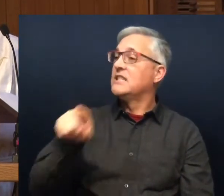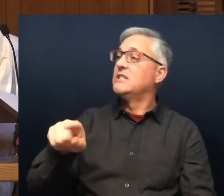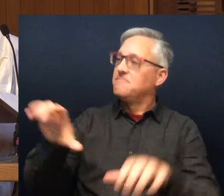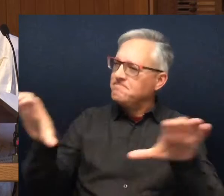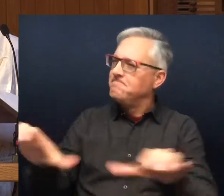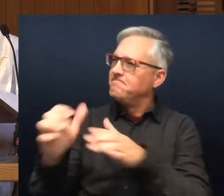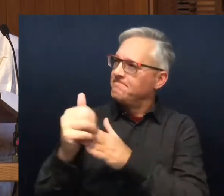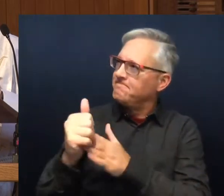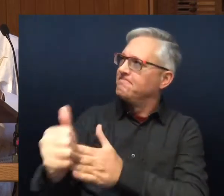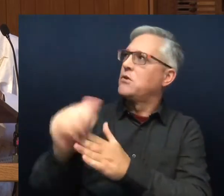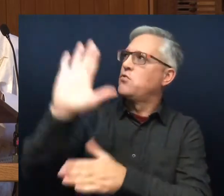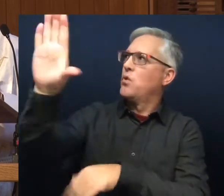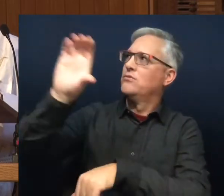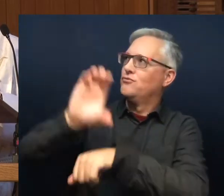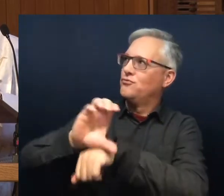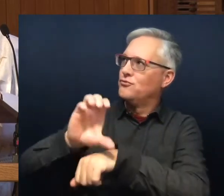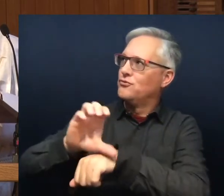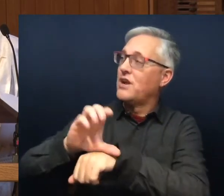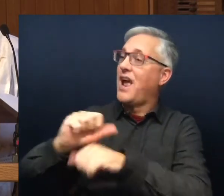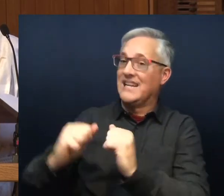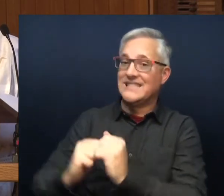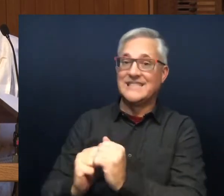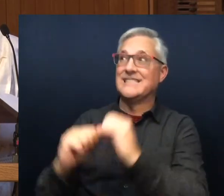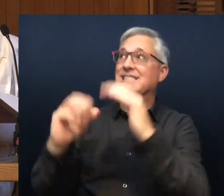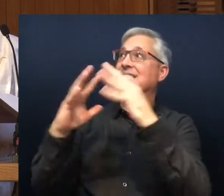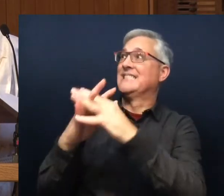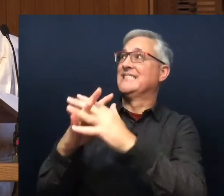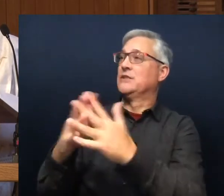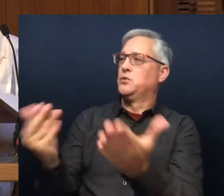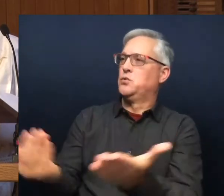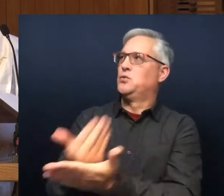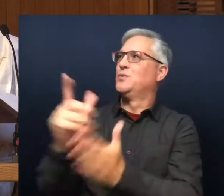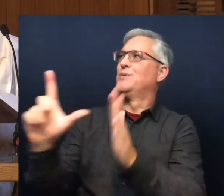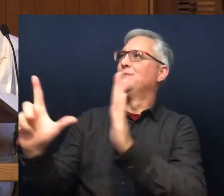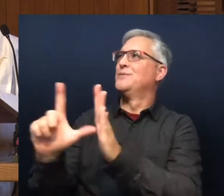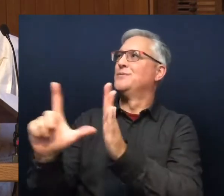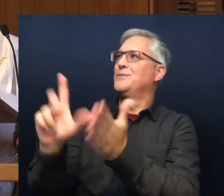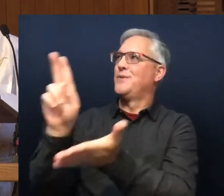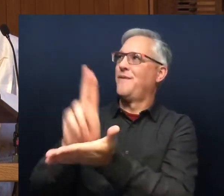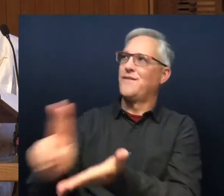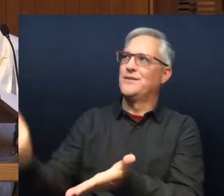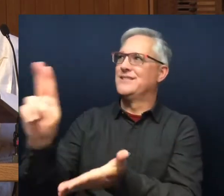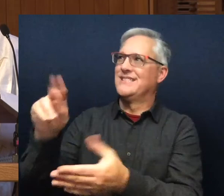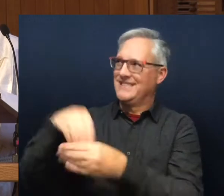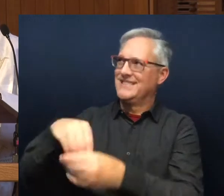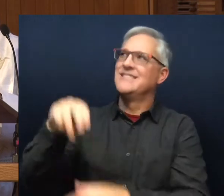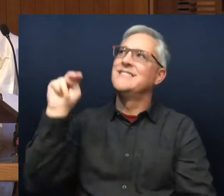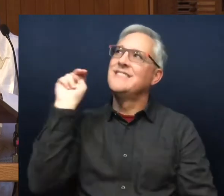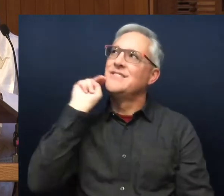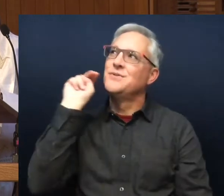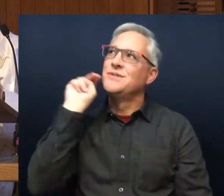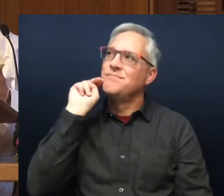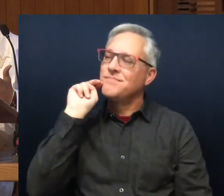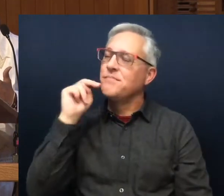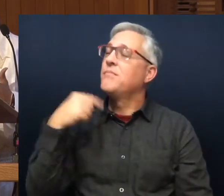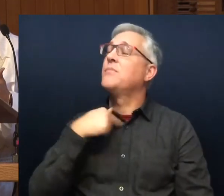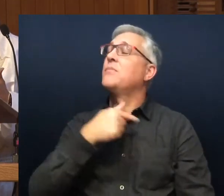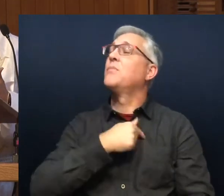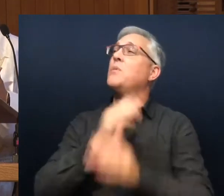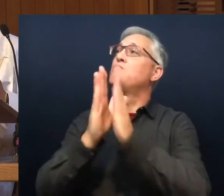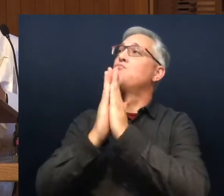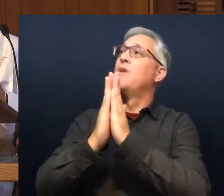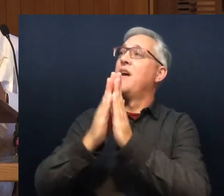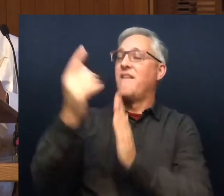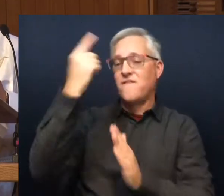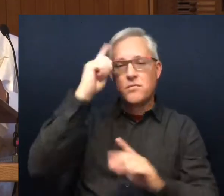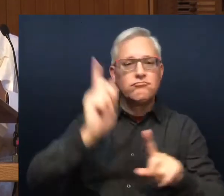your church, including the creation of the Lutheran University Nigeria. We pray